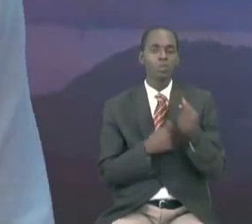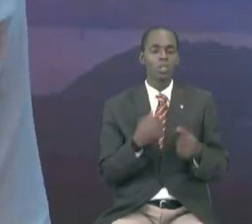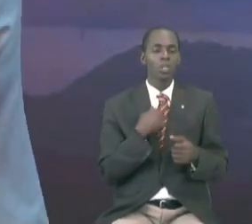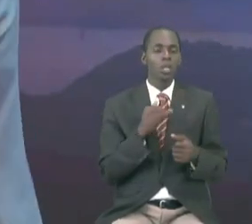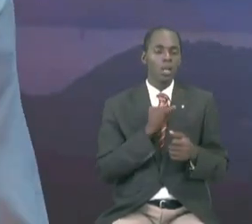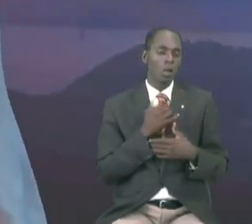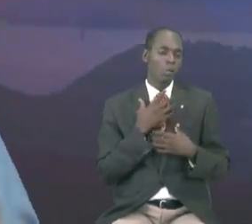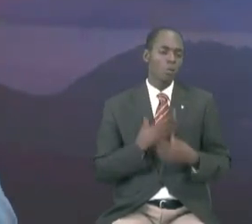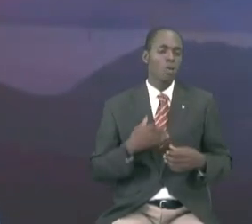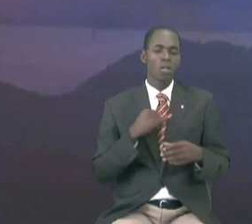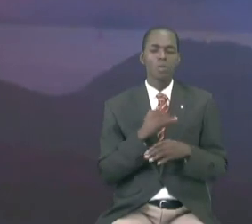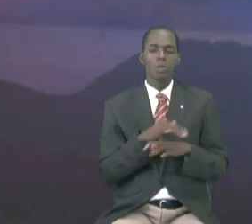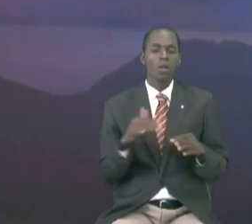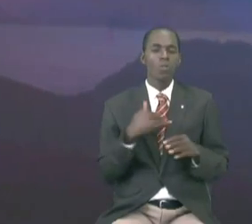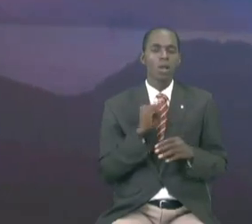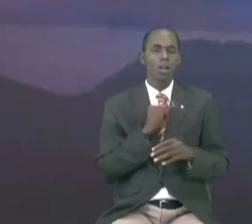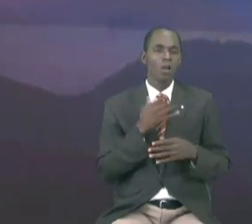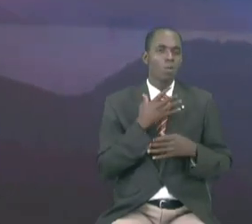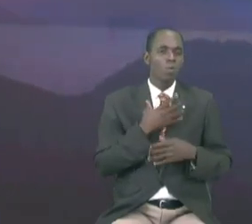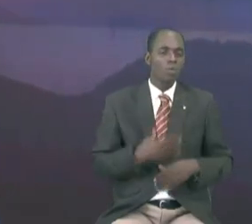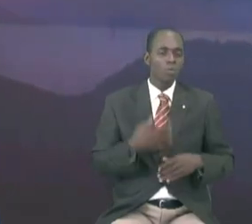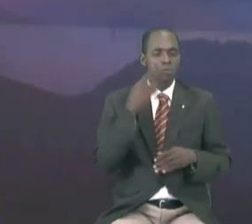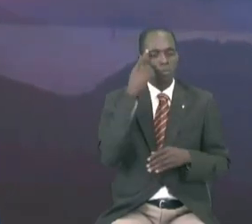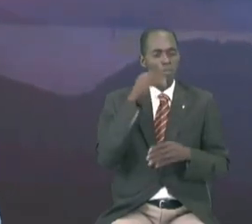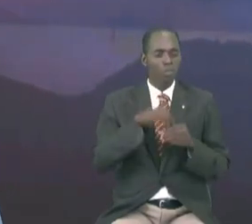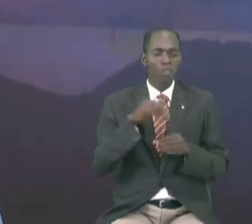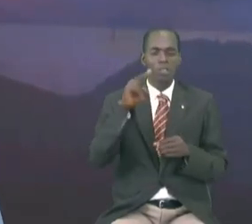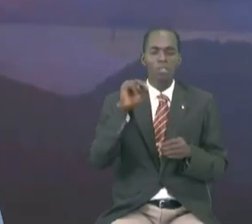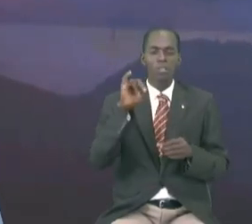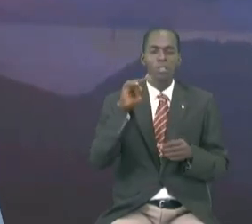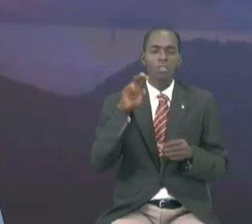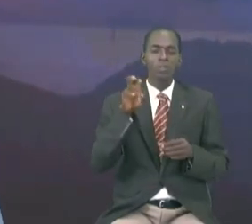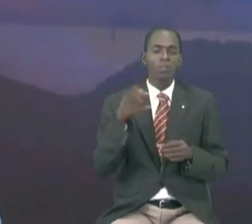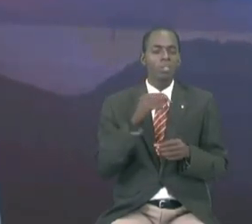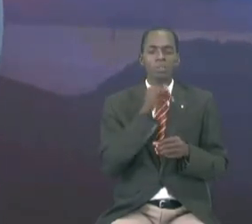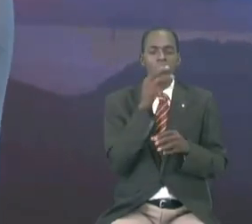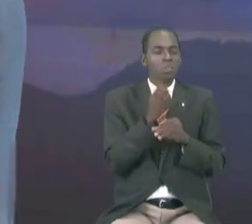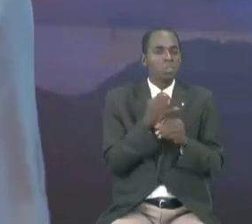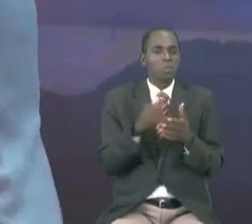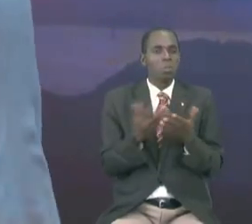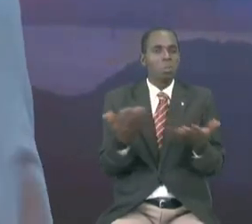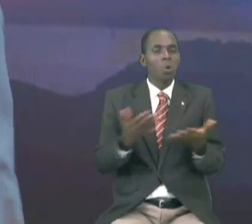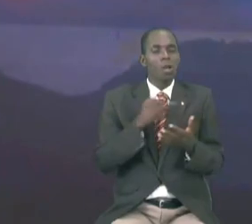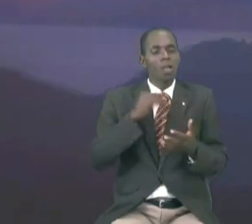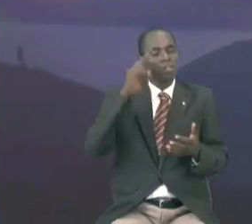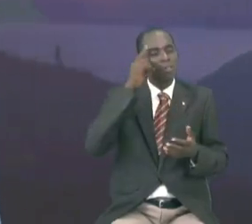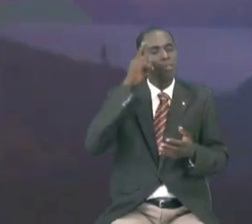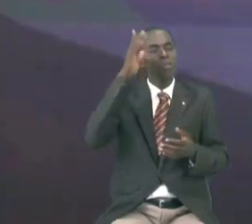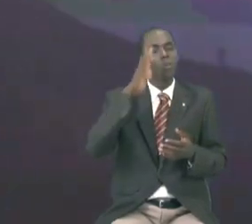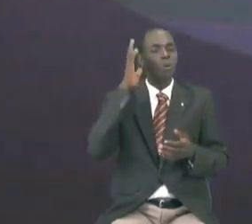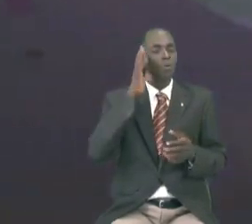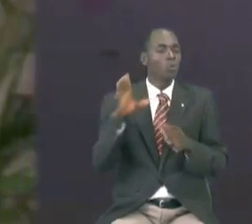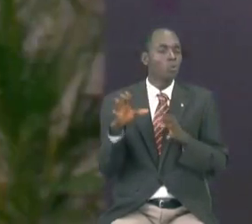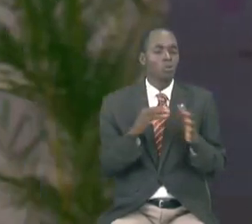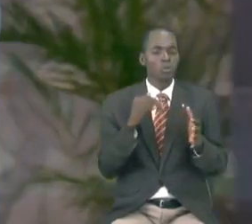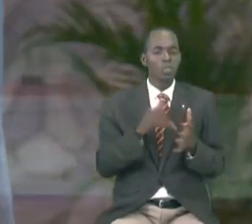not come down and come under my authority and come under my control. And because God and the people of God